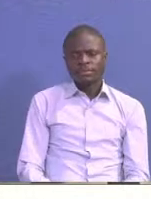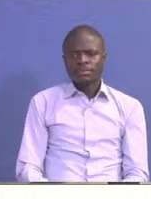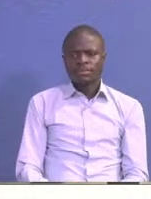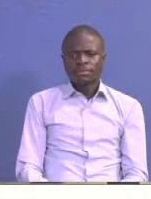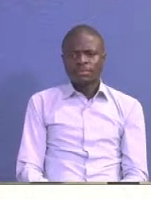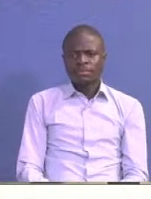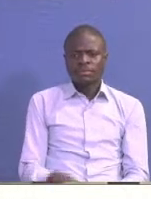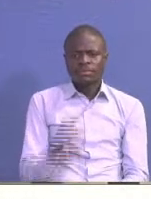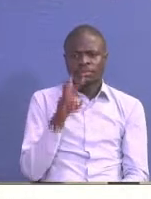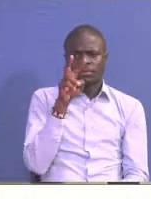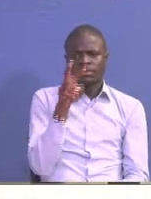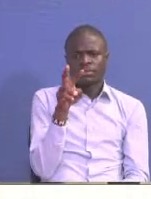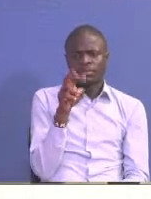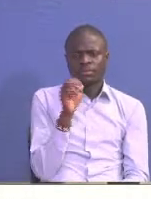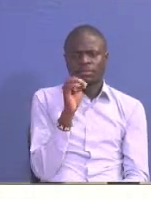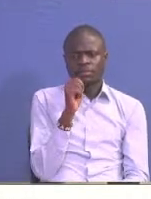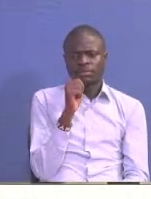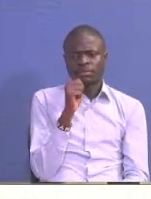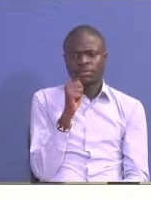You find